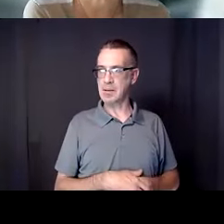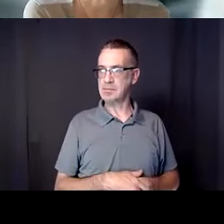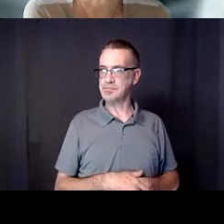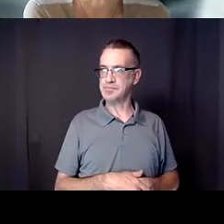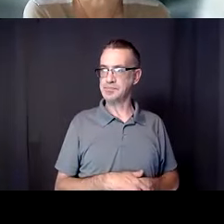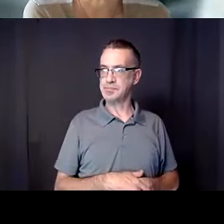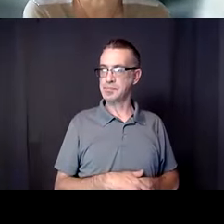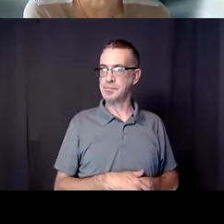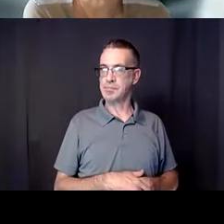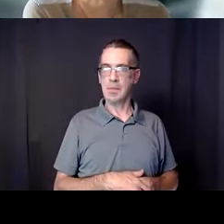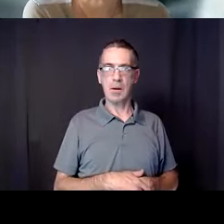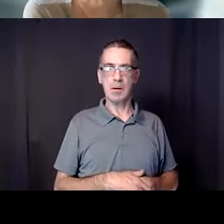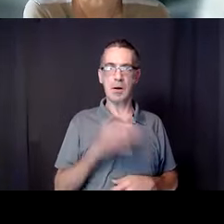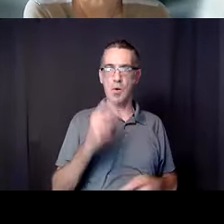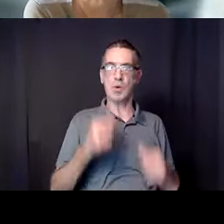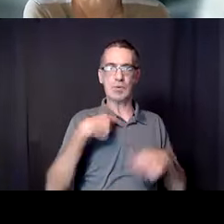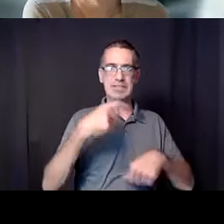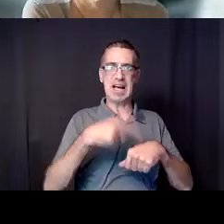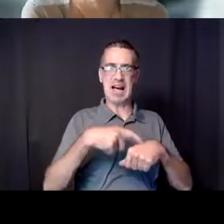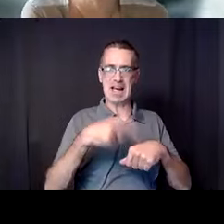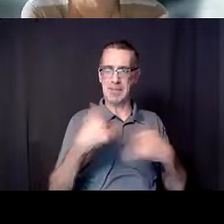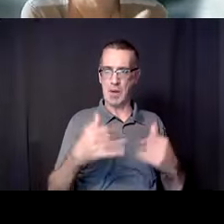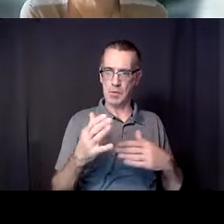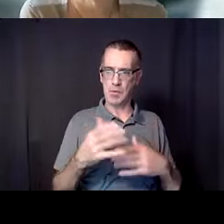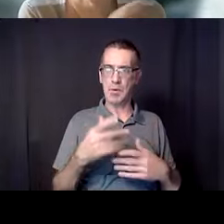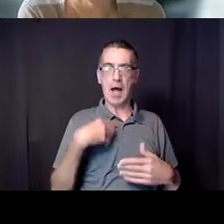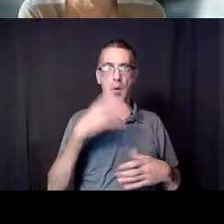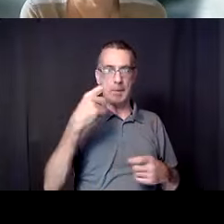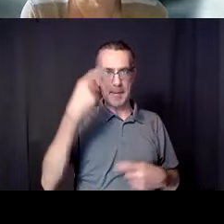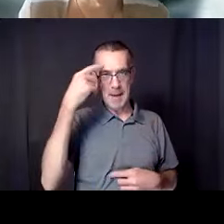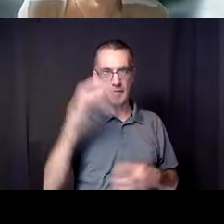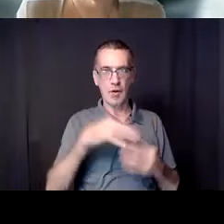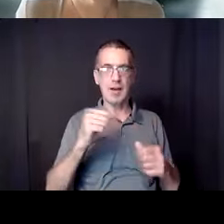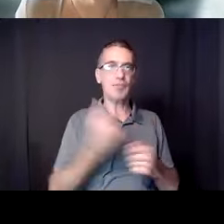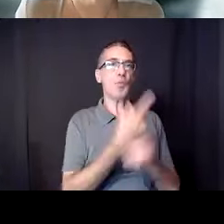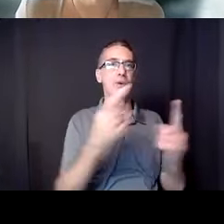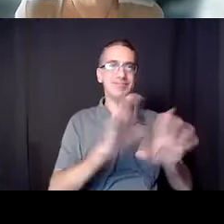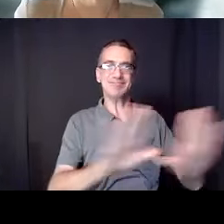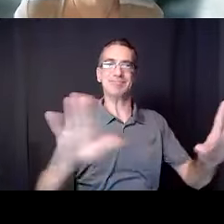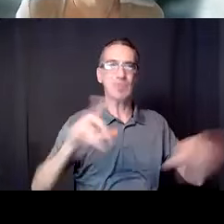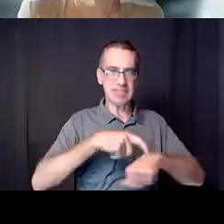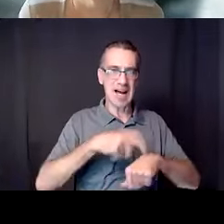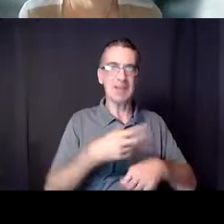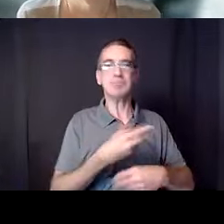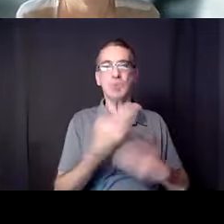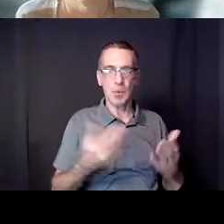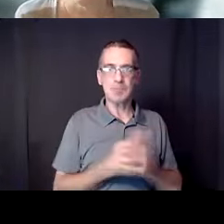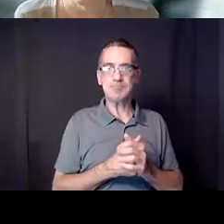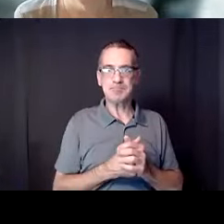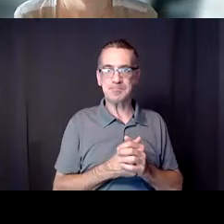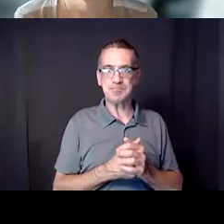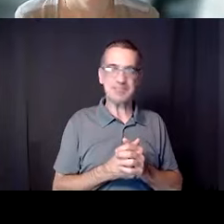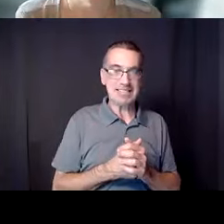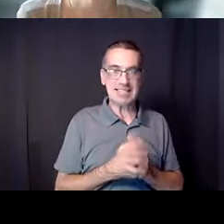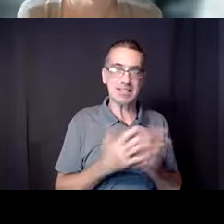I'll just mention really quickly, I know we're at time right now, and I want to be mindful of everybody's time. So